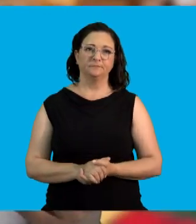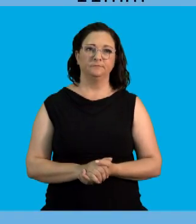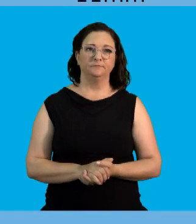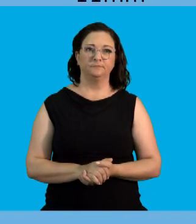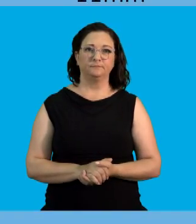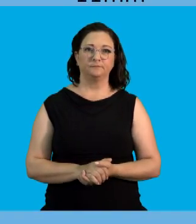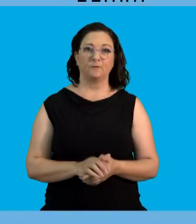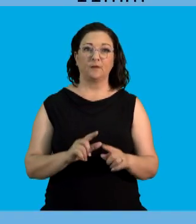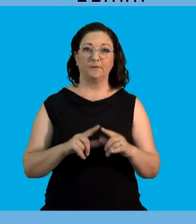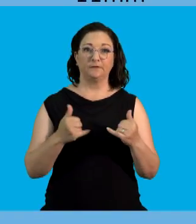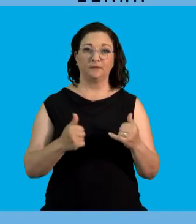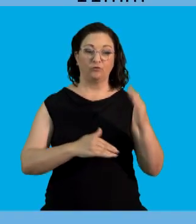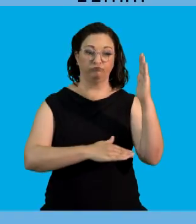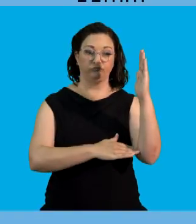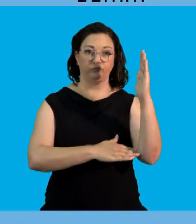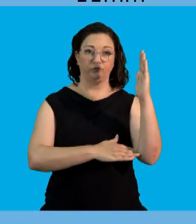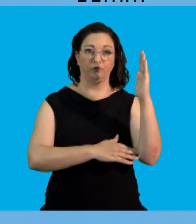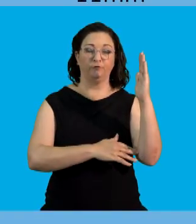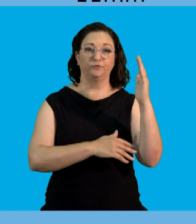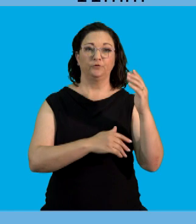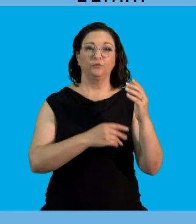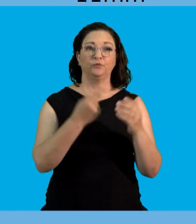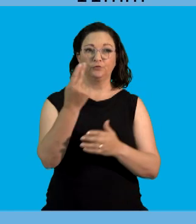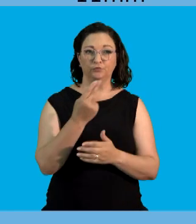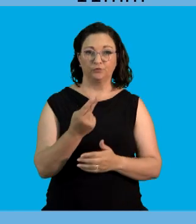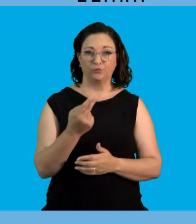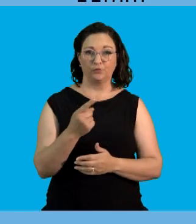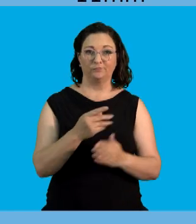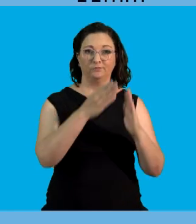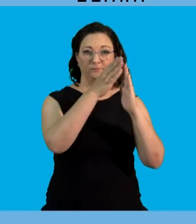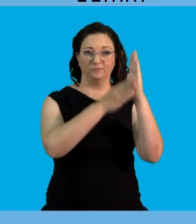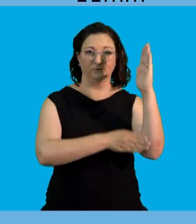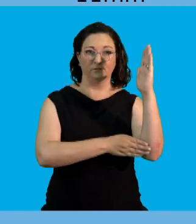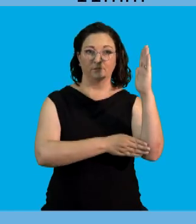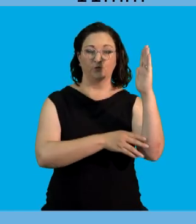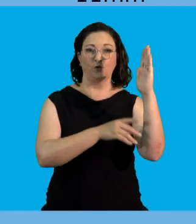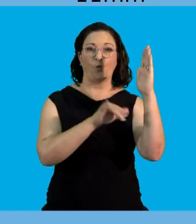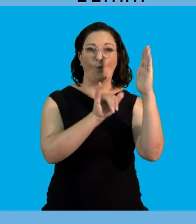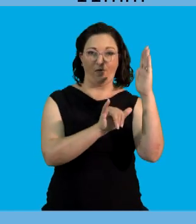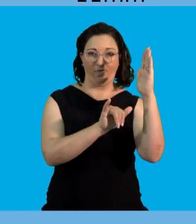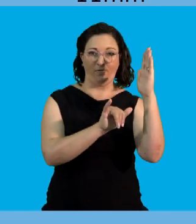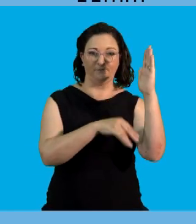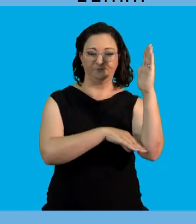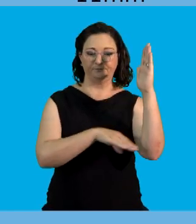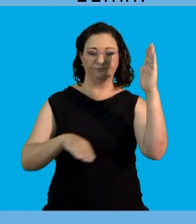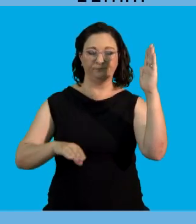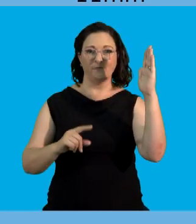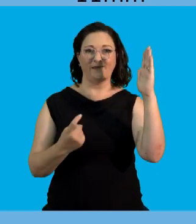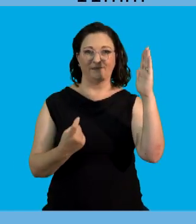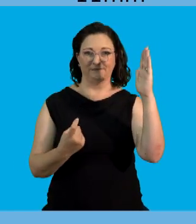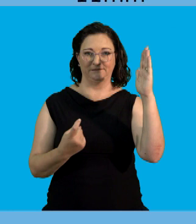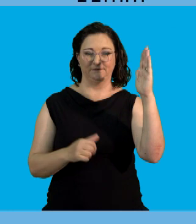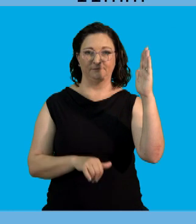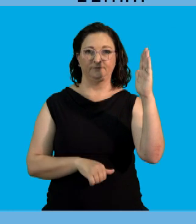in drawing a bar graph or in drawing a graph, we have our y-axis and we have our